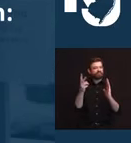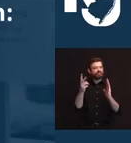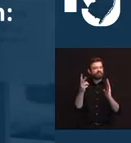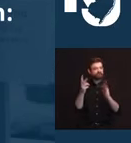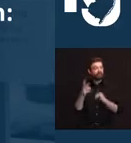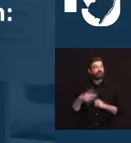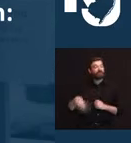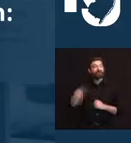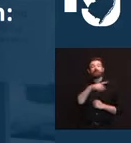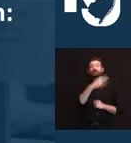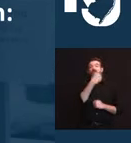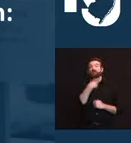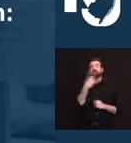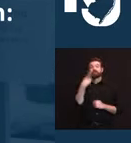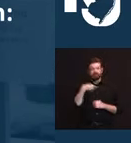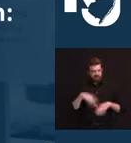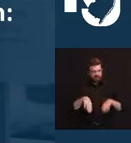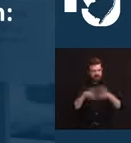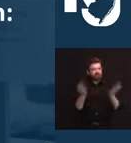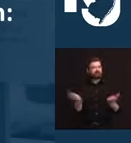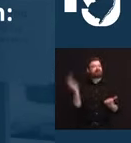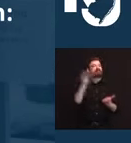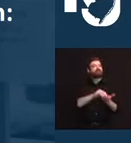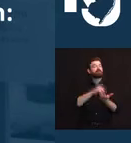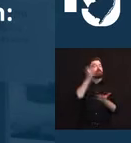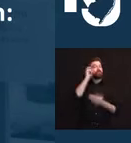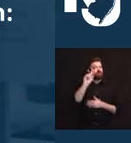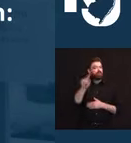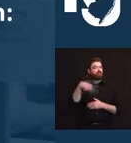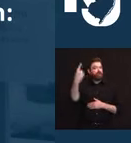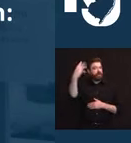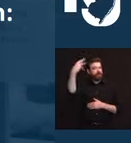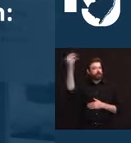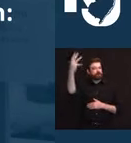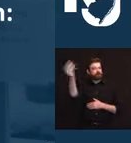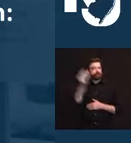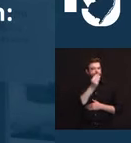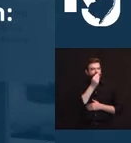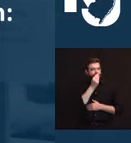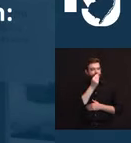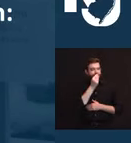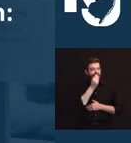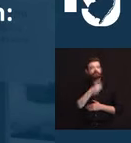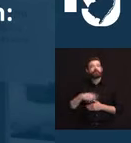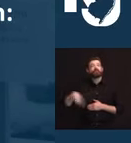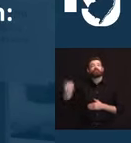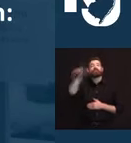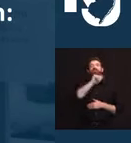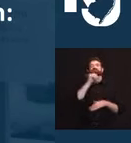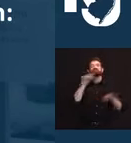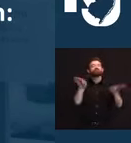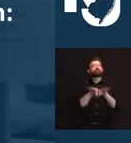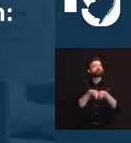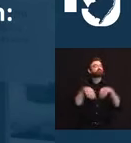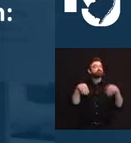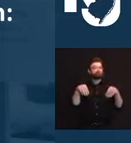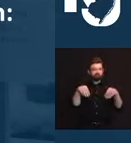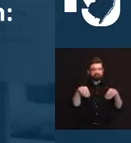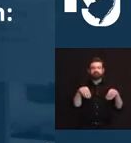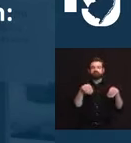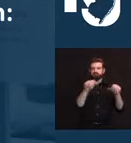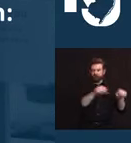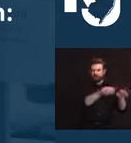our non-essential retail stores will be able to once again welcome customers back inside. And I know many of these business owners